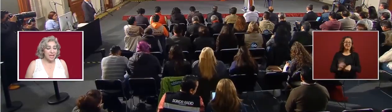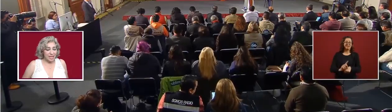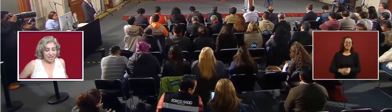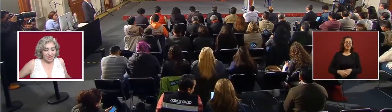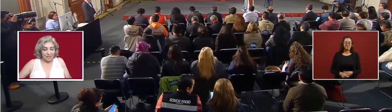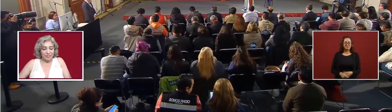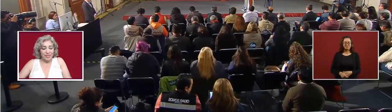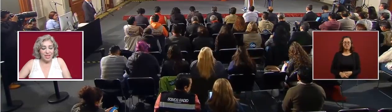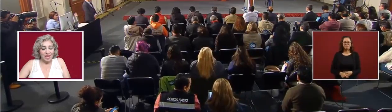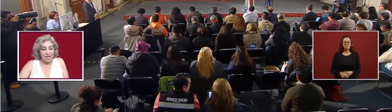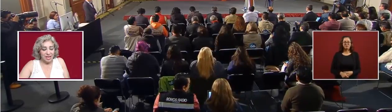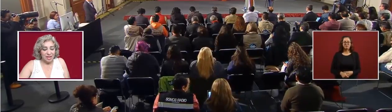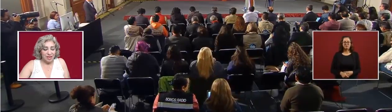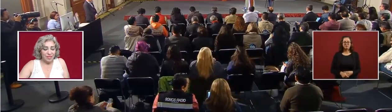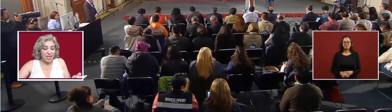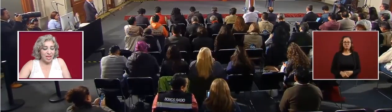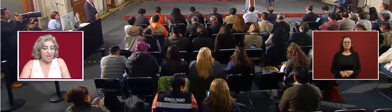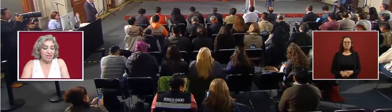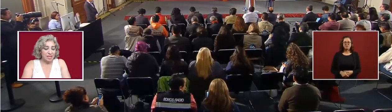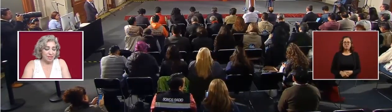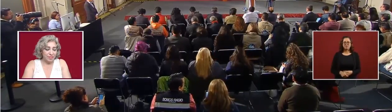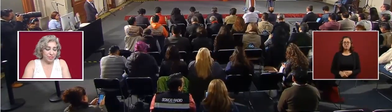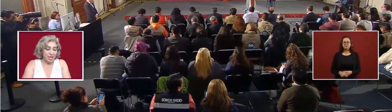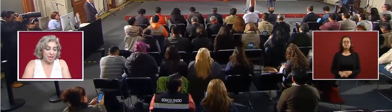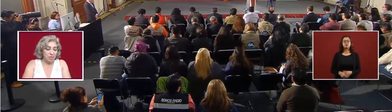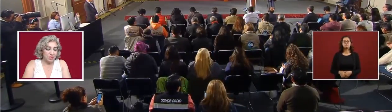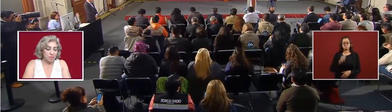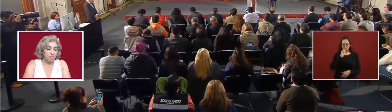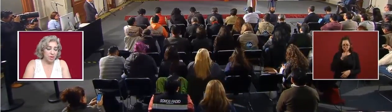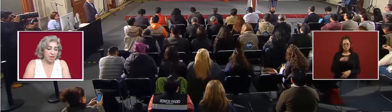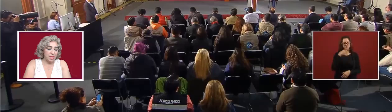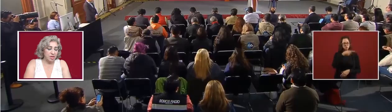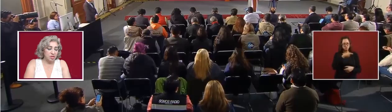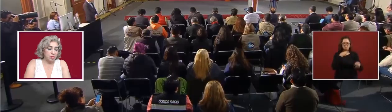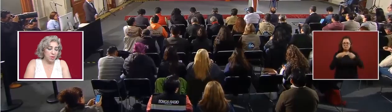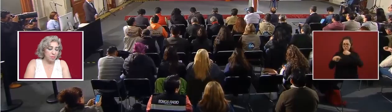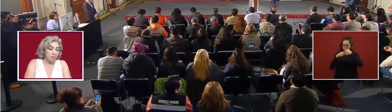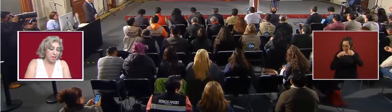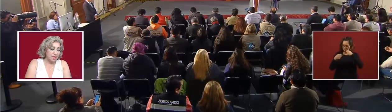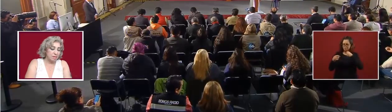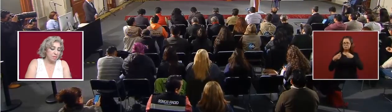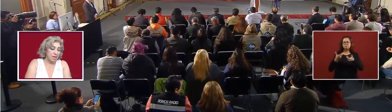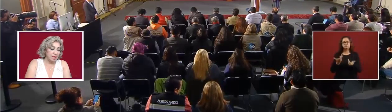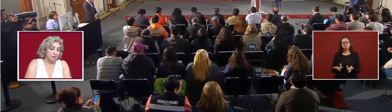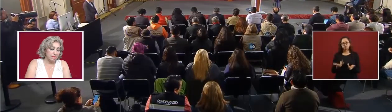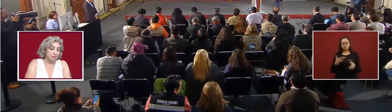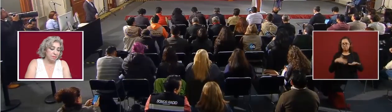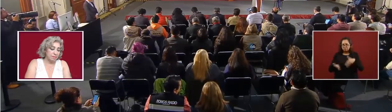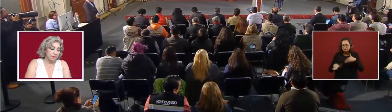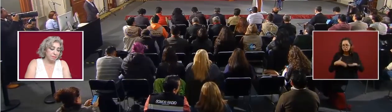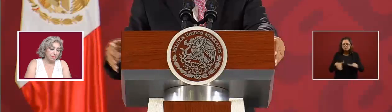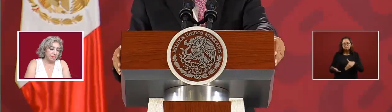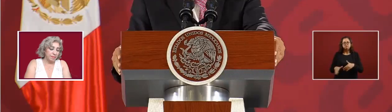And was a newspaper man in the media.